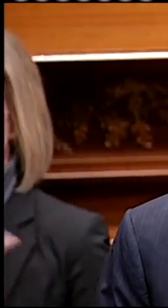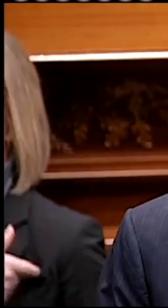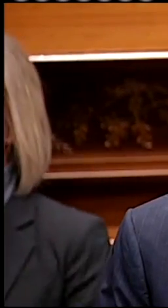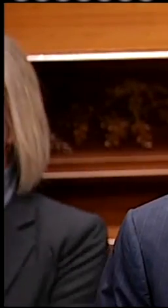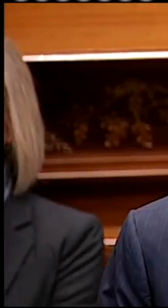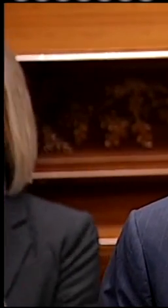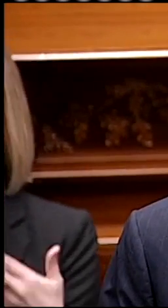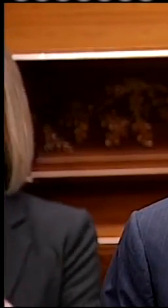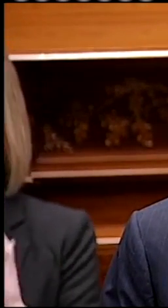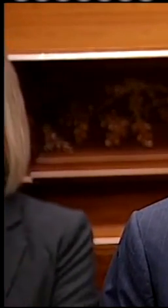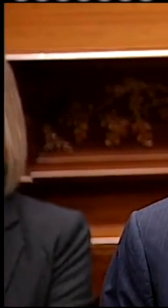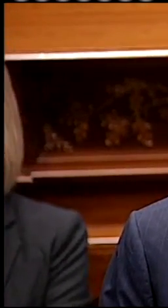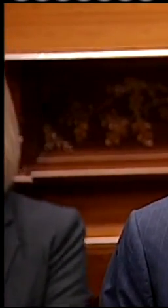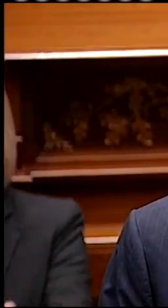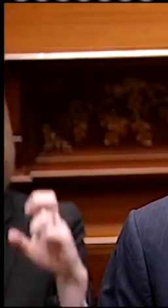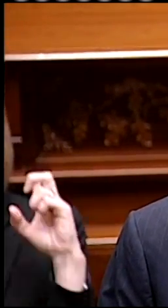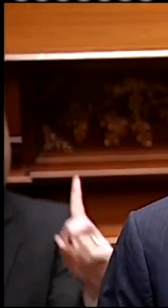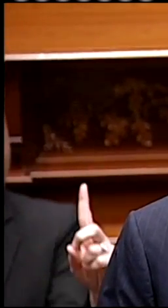community, education.